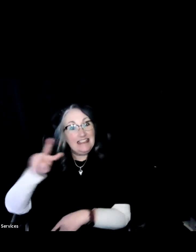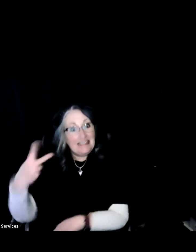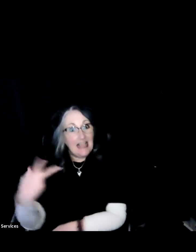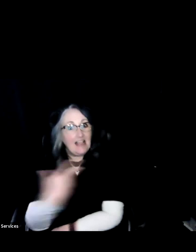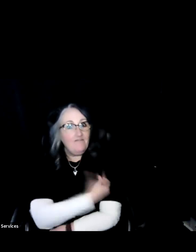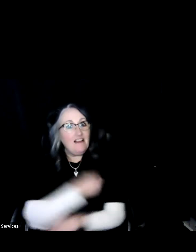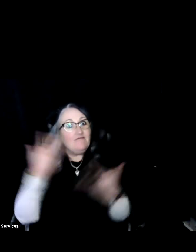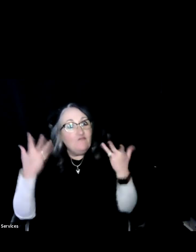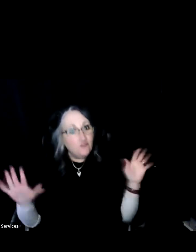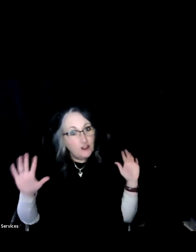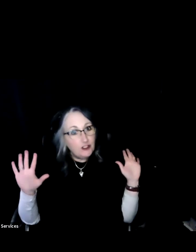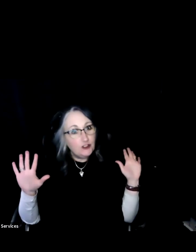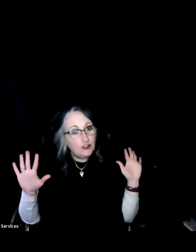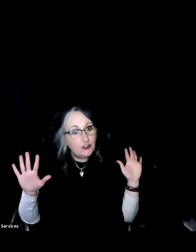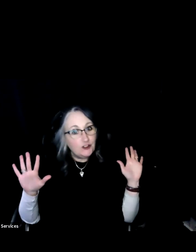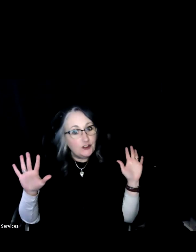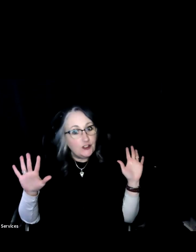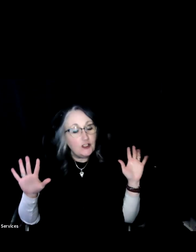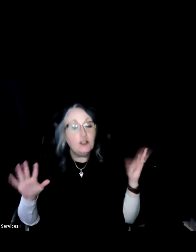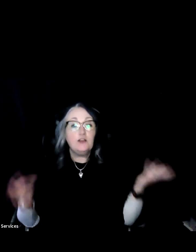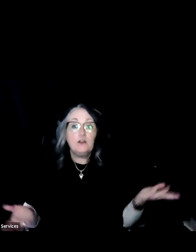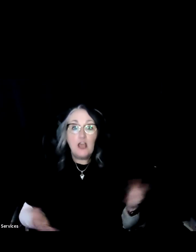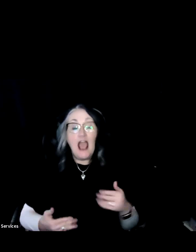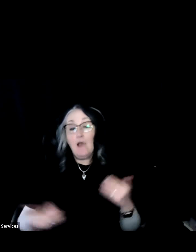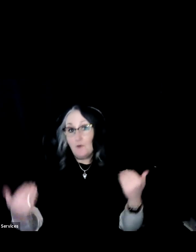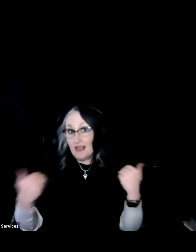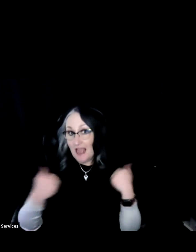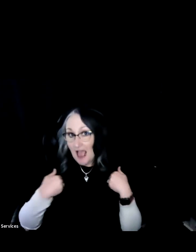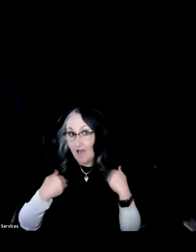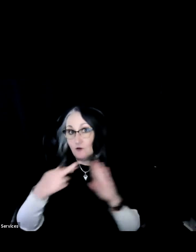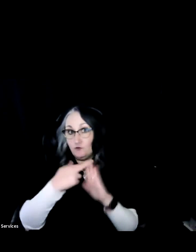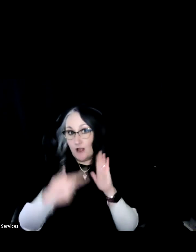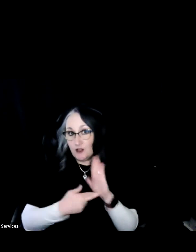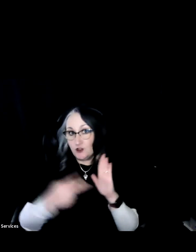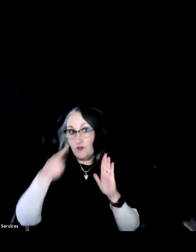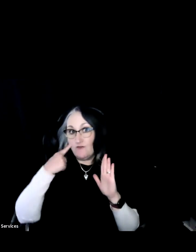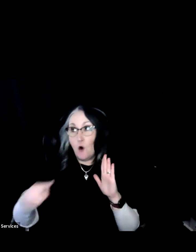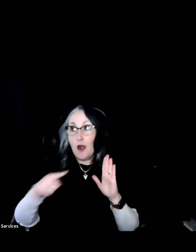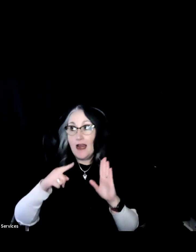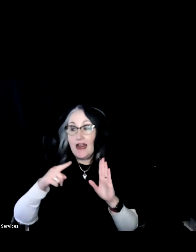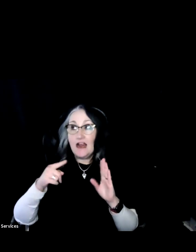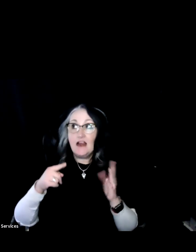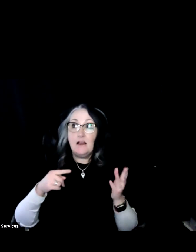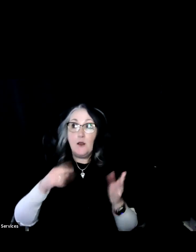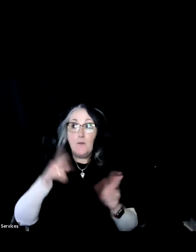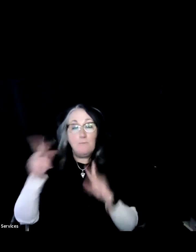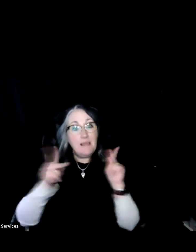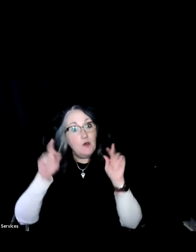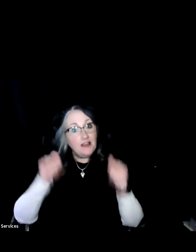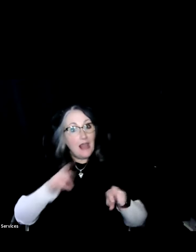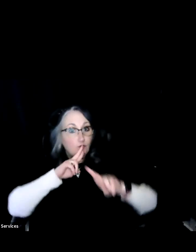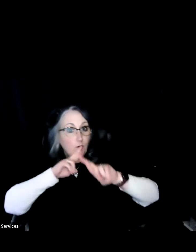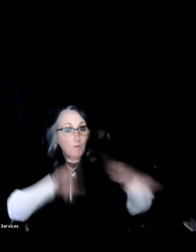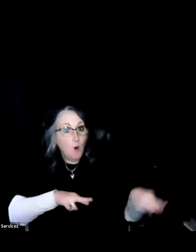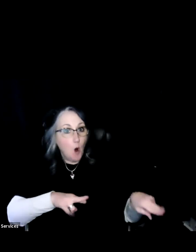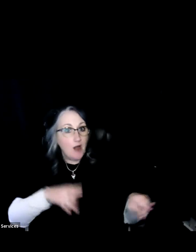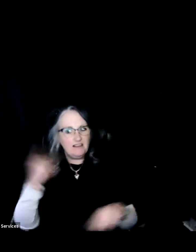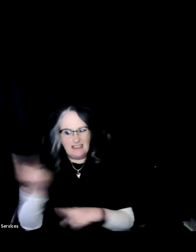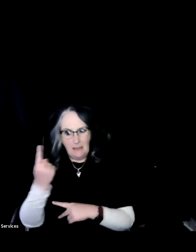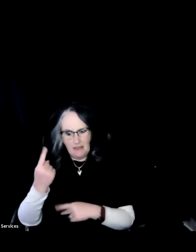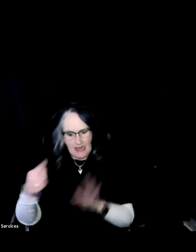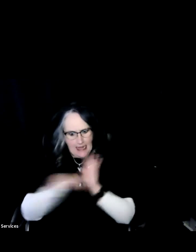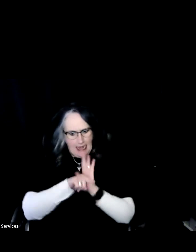a vaccine adverse events register where any safety concern is being reported. And to the best of my